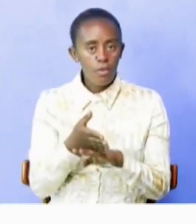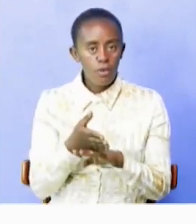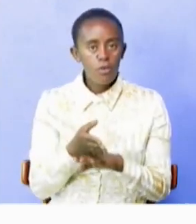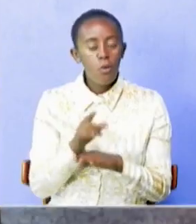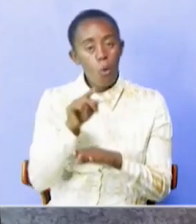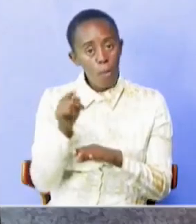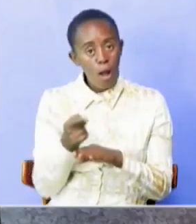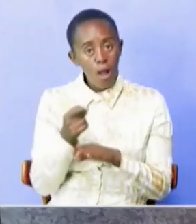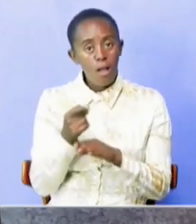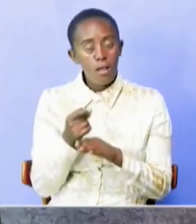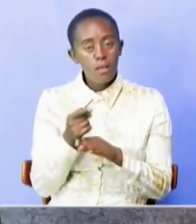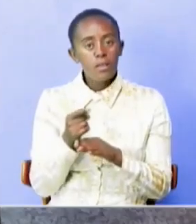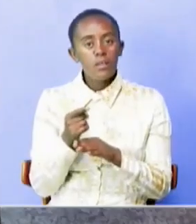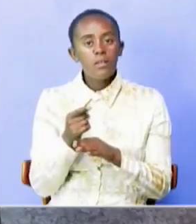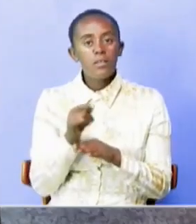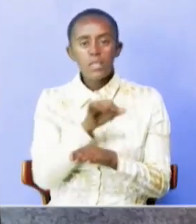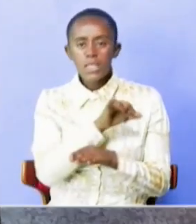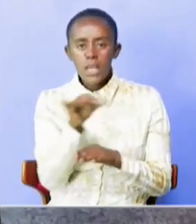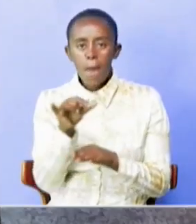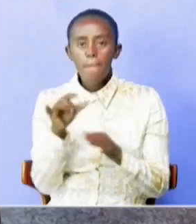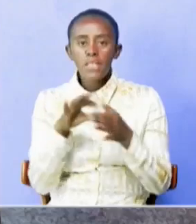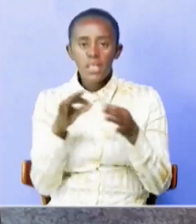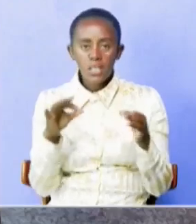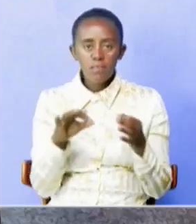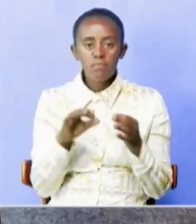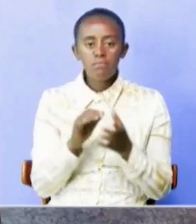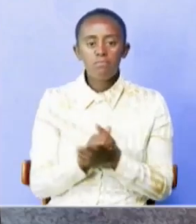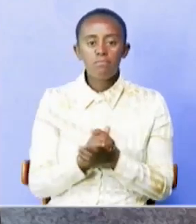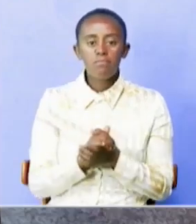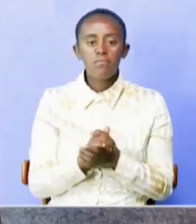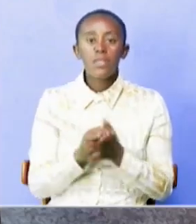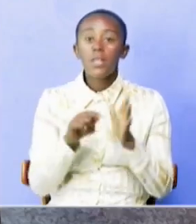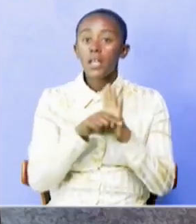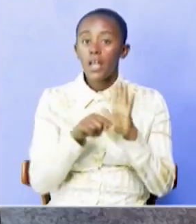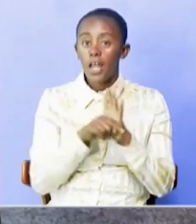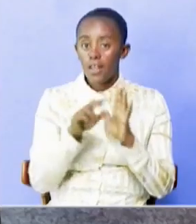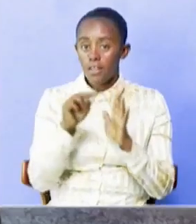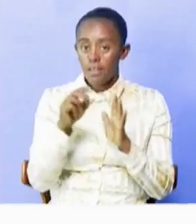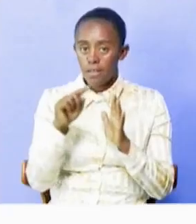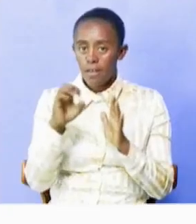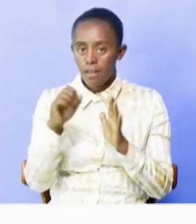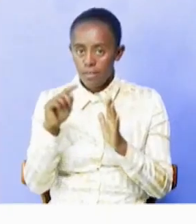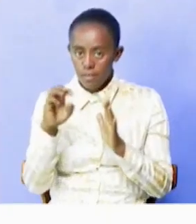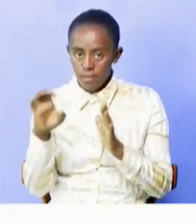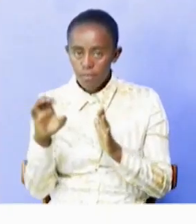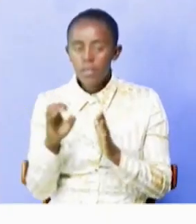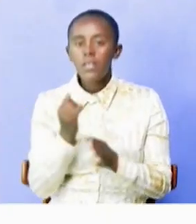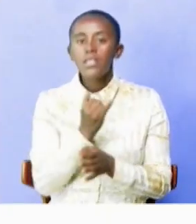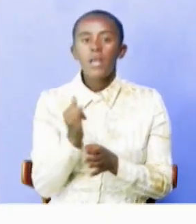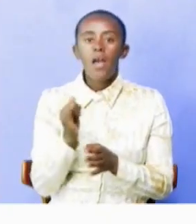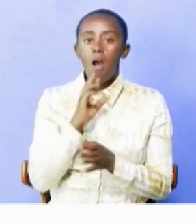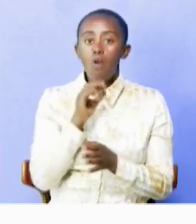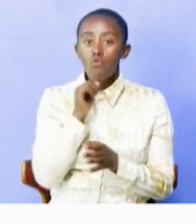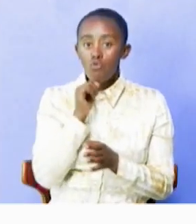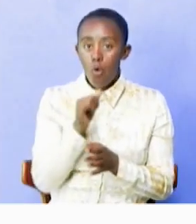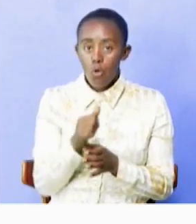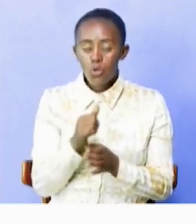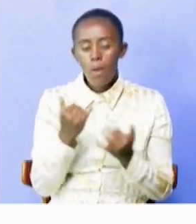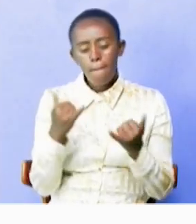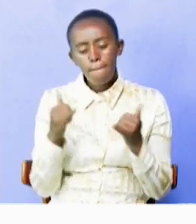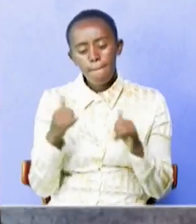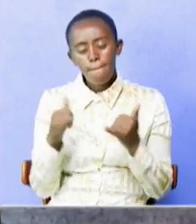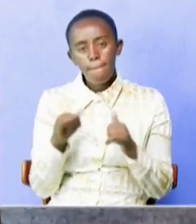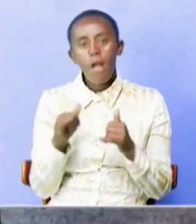Comma. The same statement, but this one is what? Negative. So they are not playing